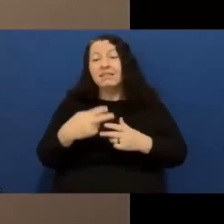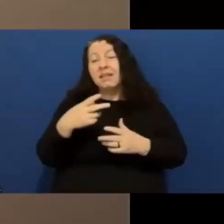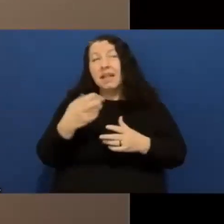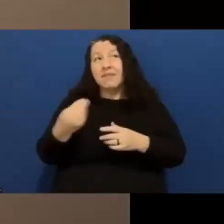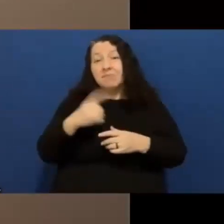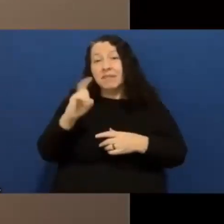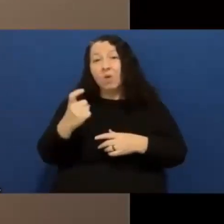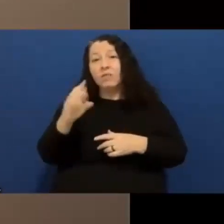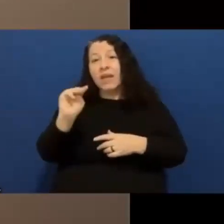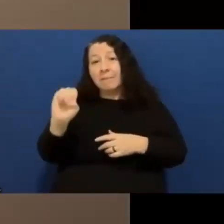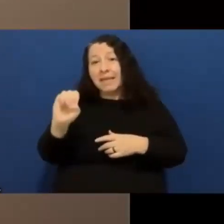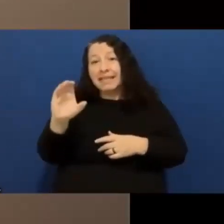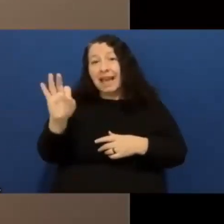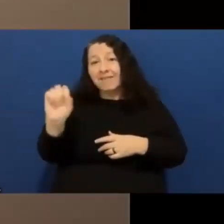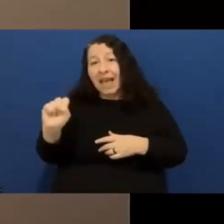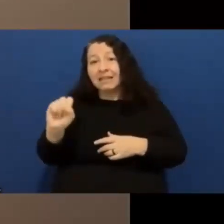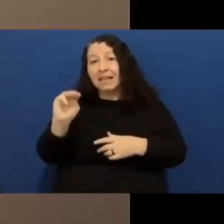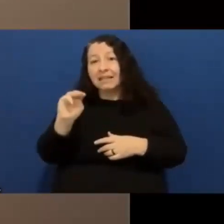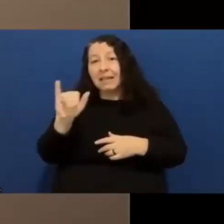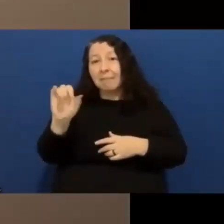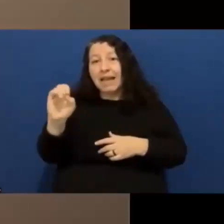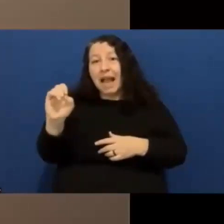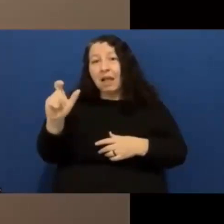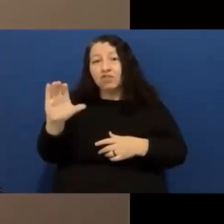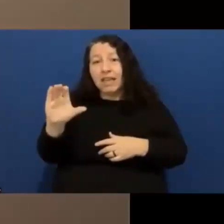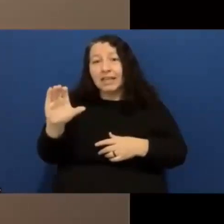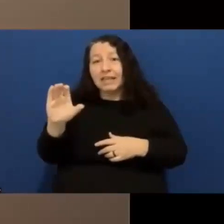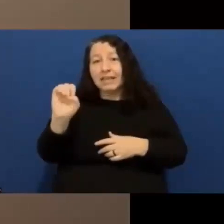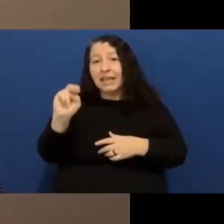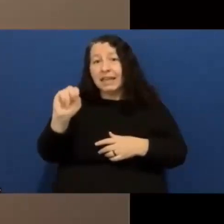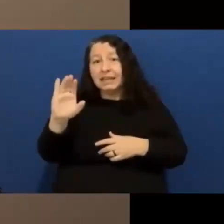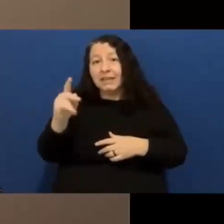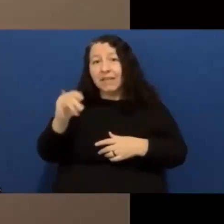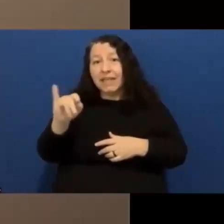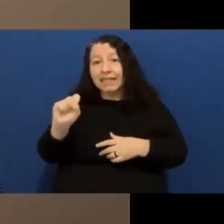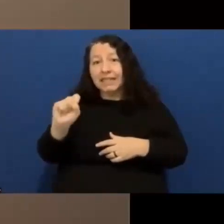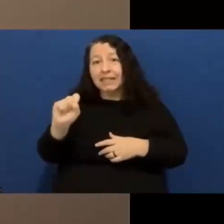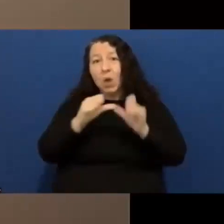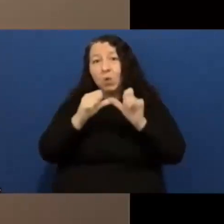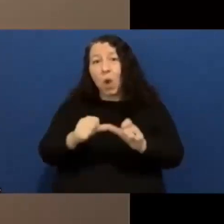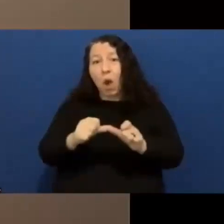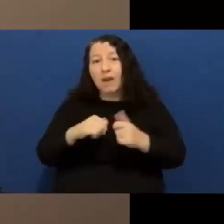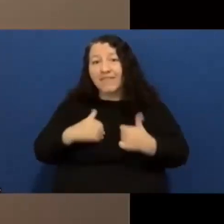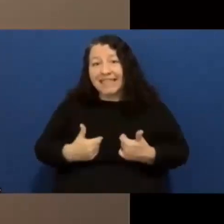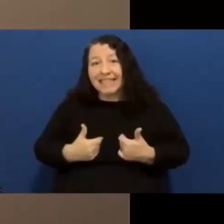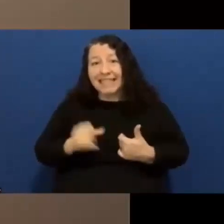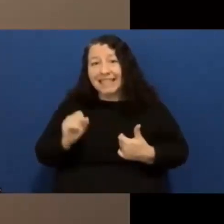encephalitis, chronic fatigue syndrome. I'm relieved to have the diagnosis, but frustrated that after